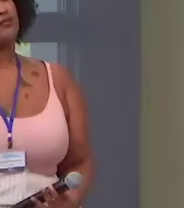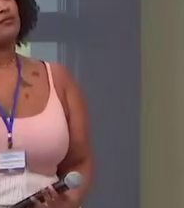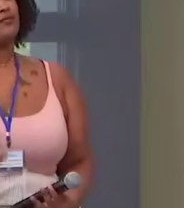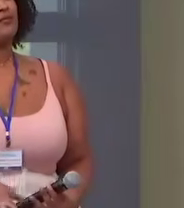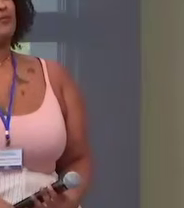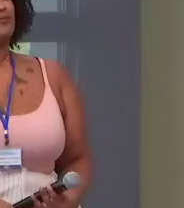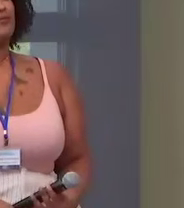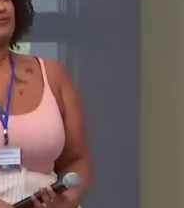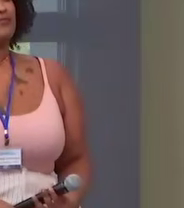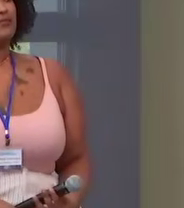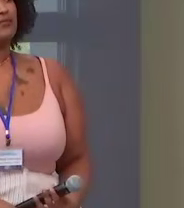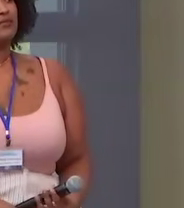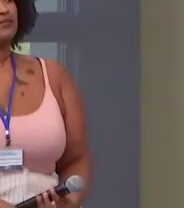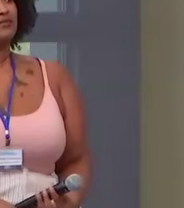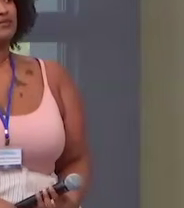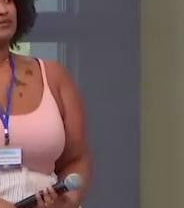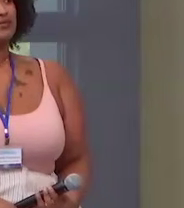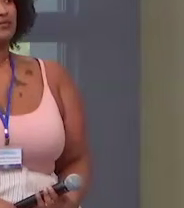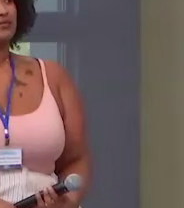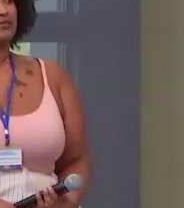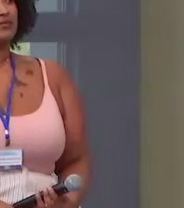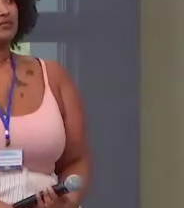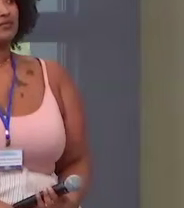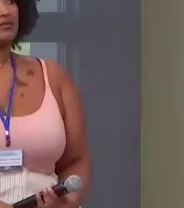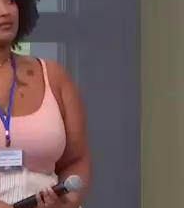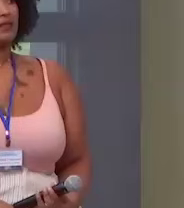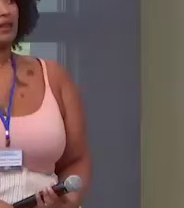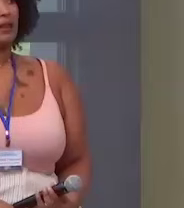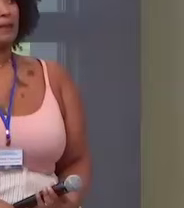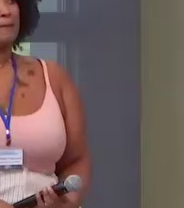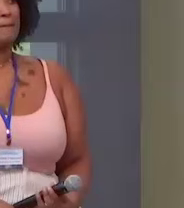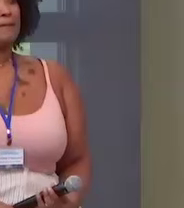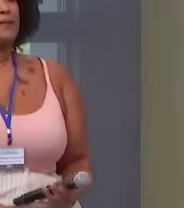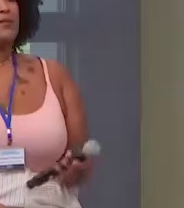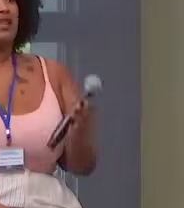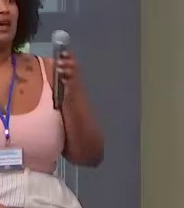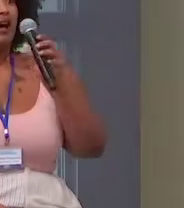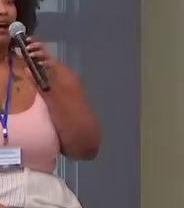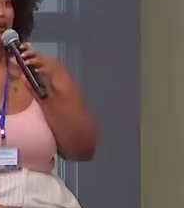employers or professors? Or do you selectively choose whether to disclose?